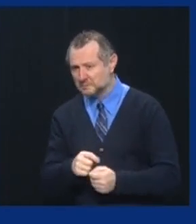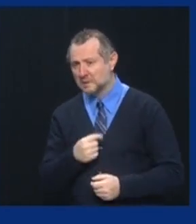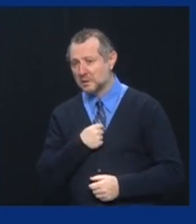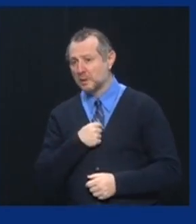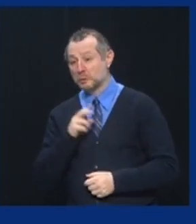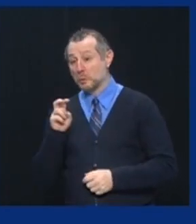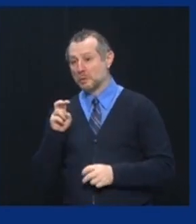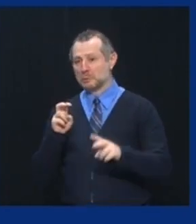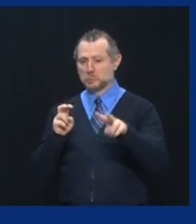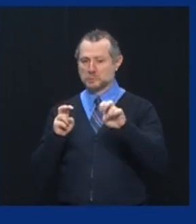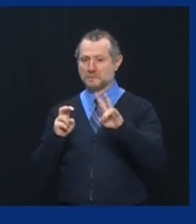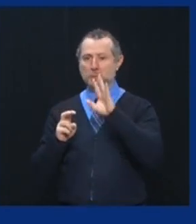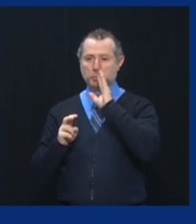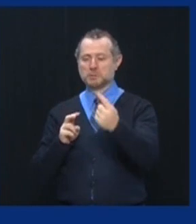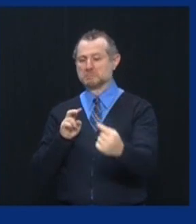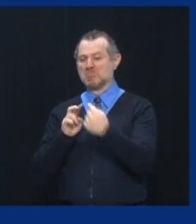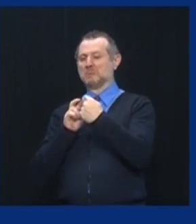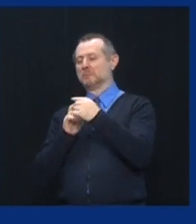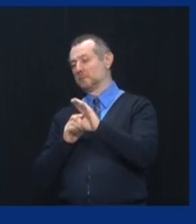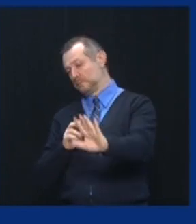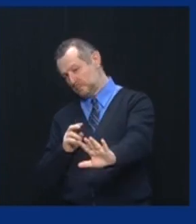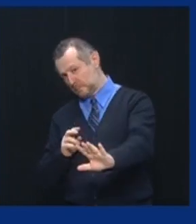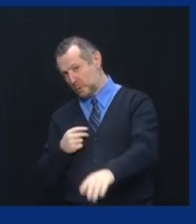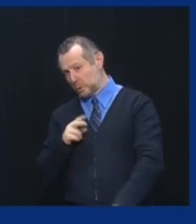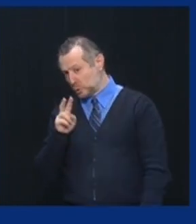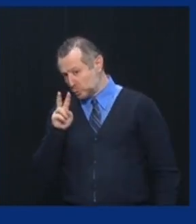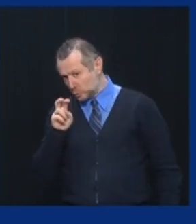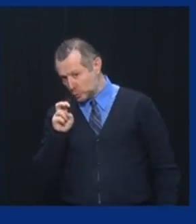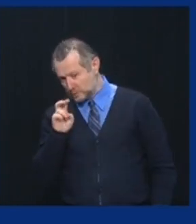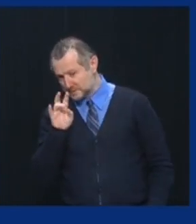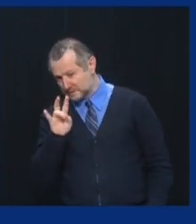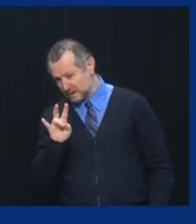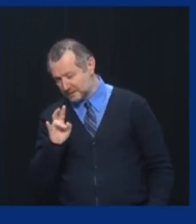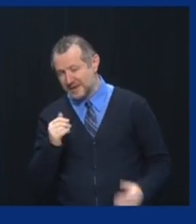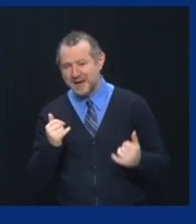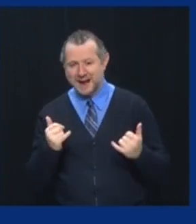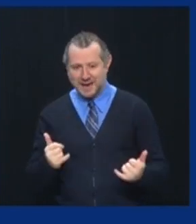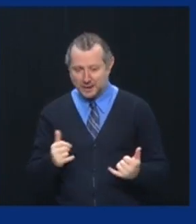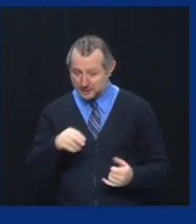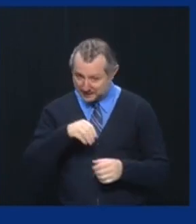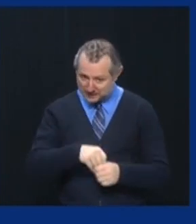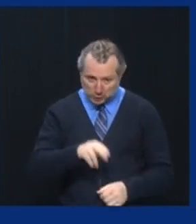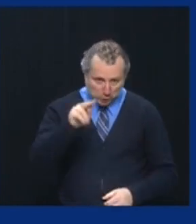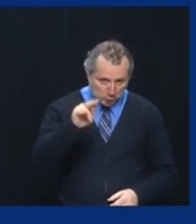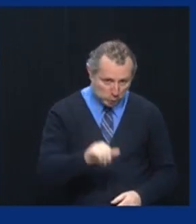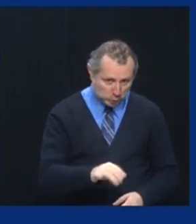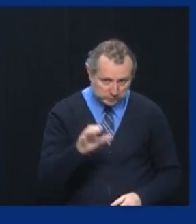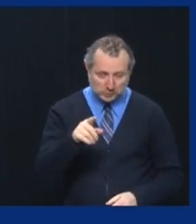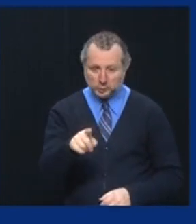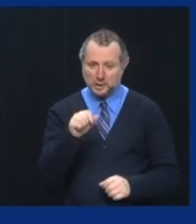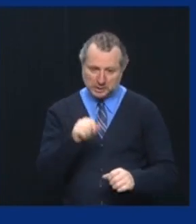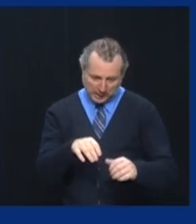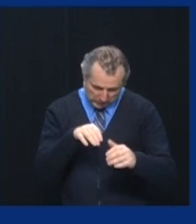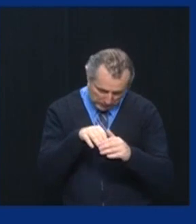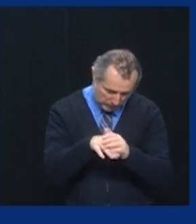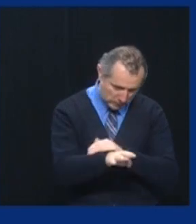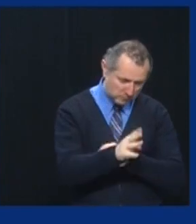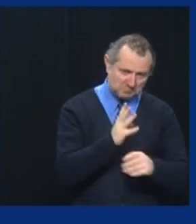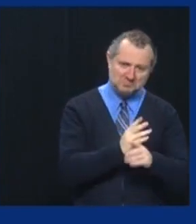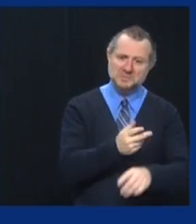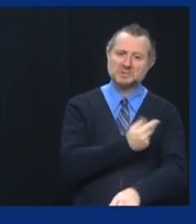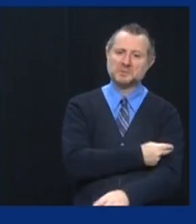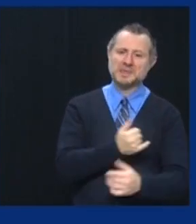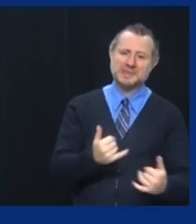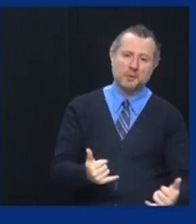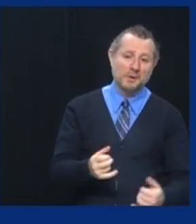retail outlets today in New York City where you can get a vaccine if you are eligible.